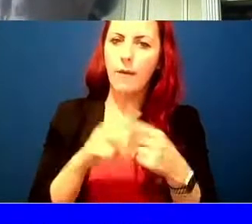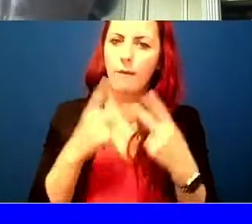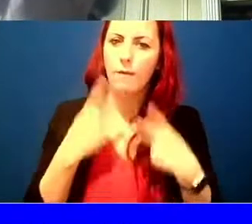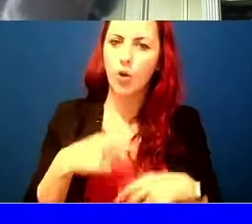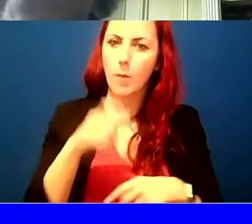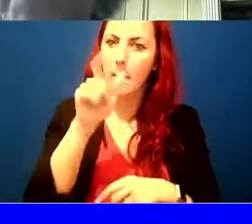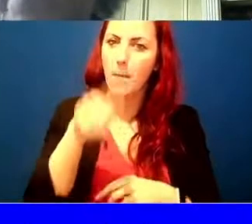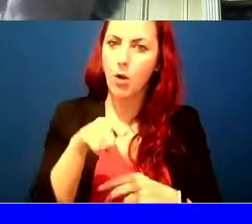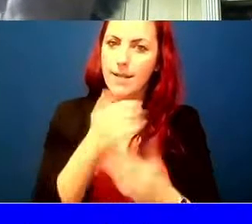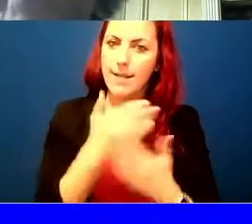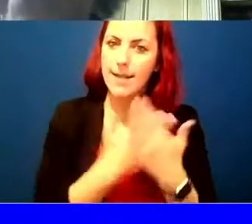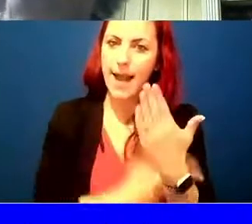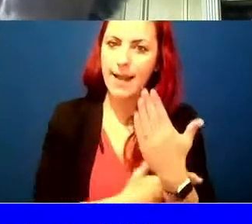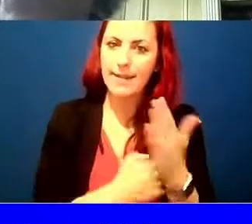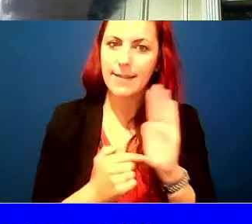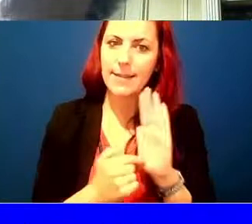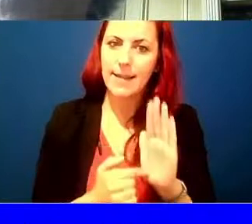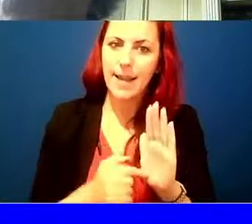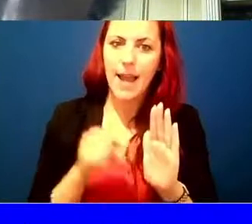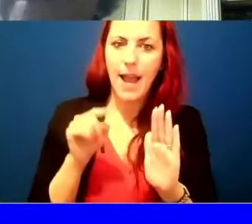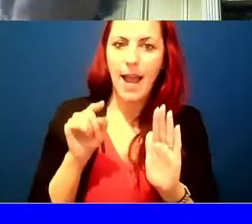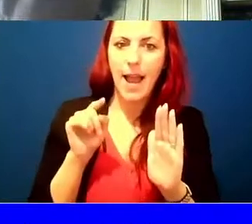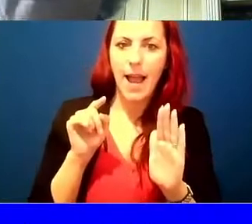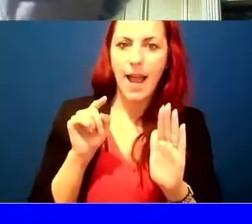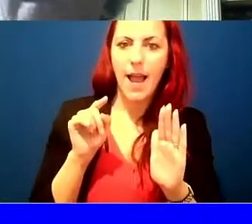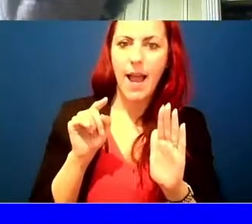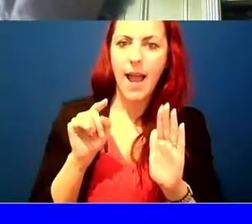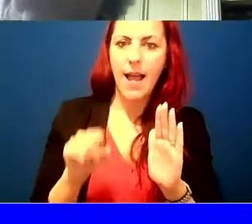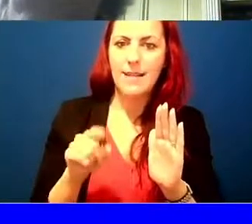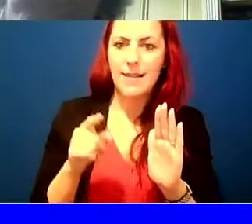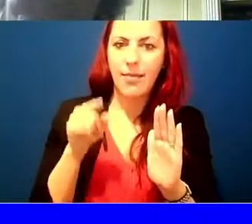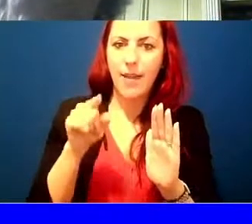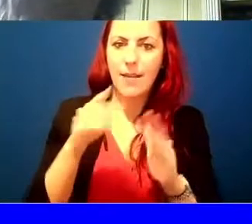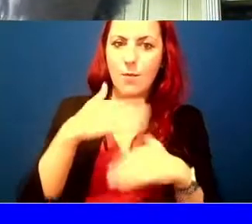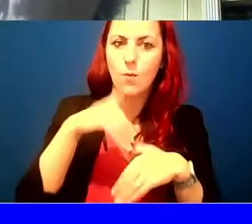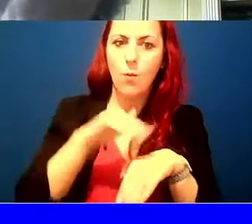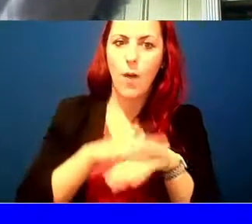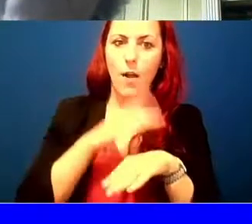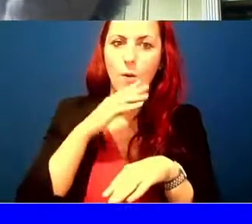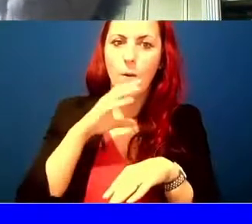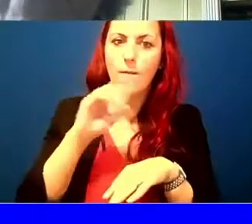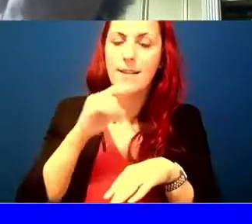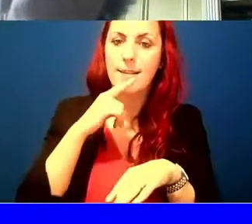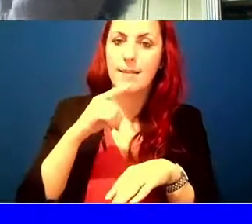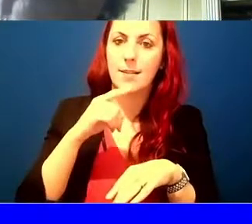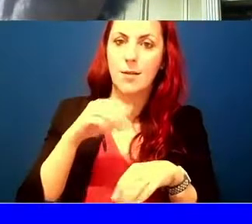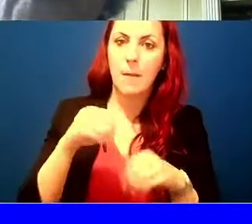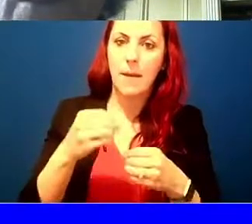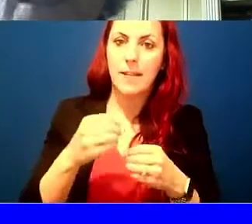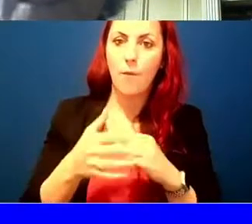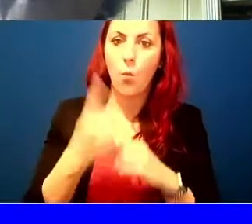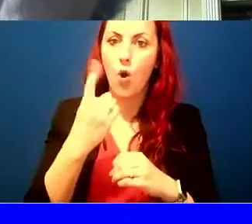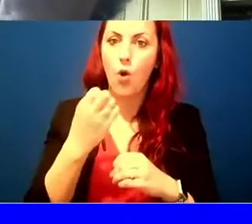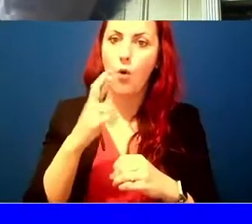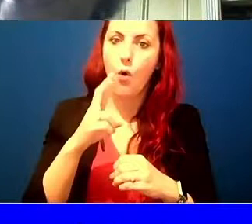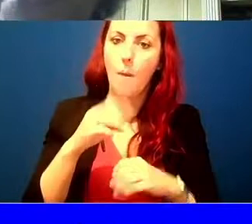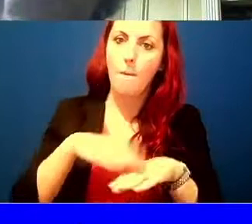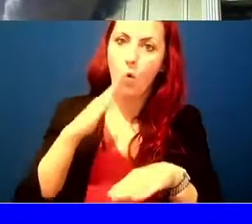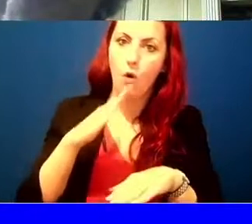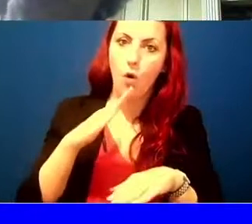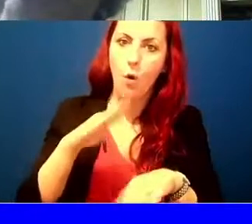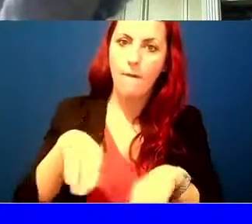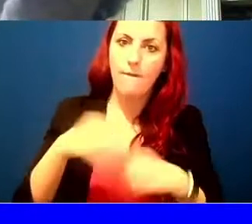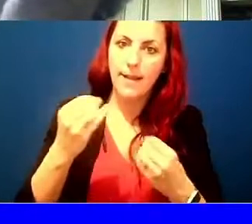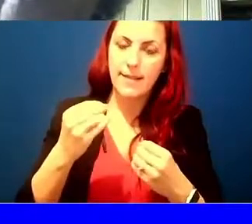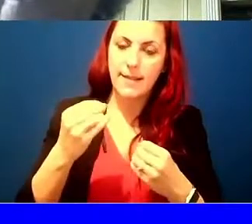where an offence is being committed by a person who knows or believes that one or more offences have been committed. against a child